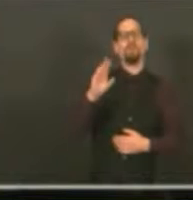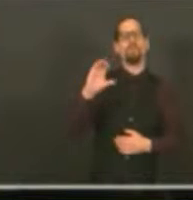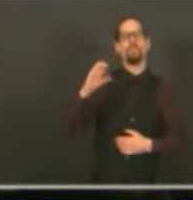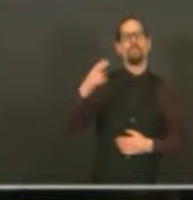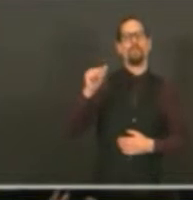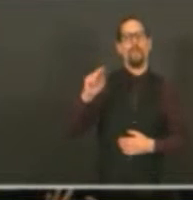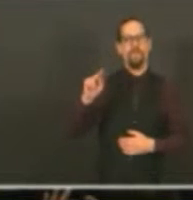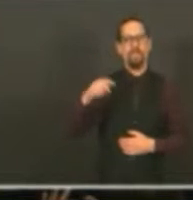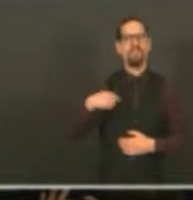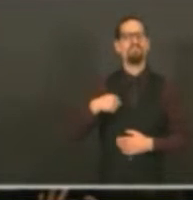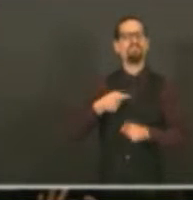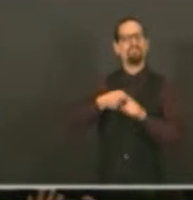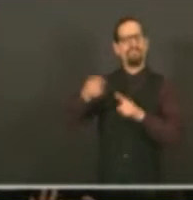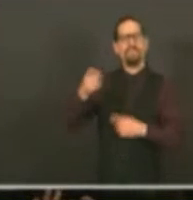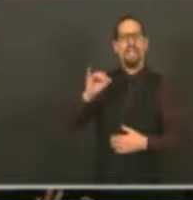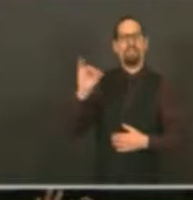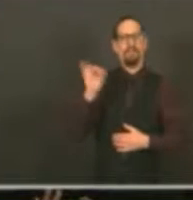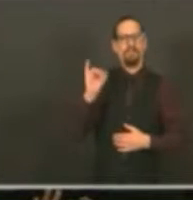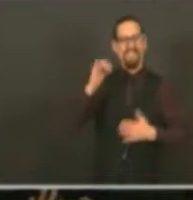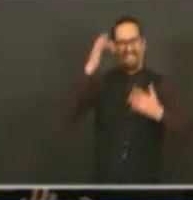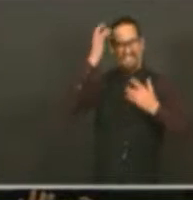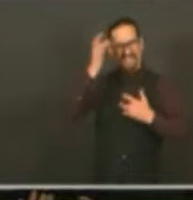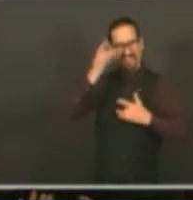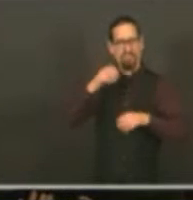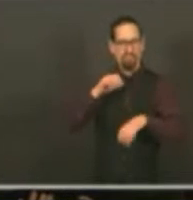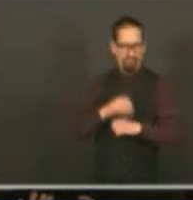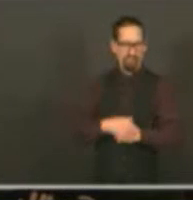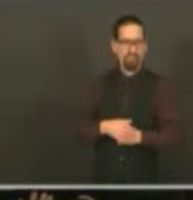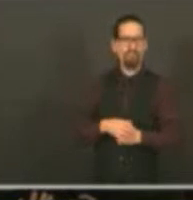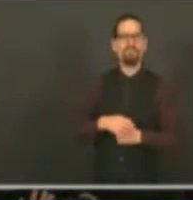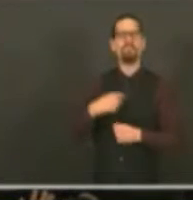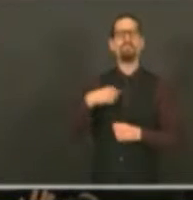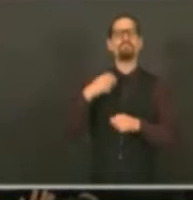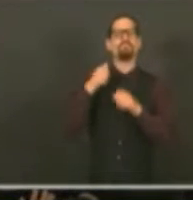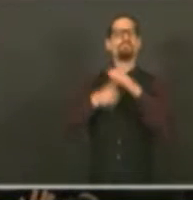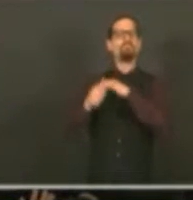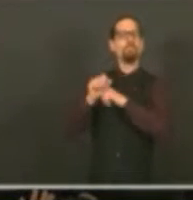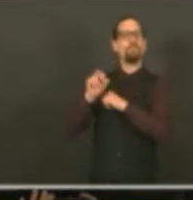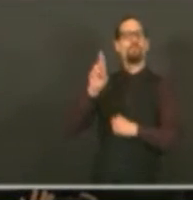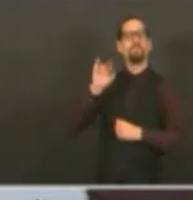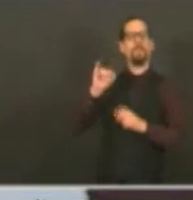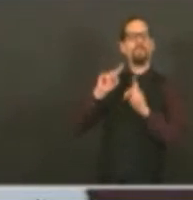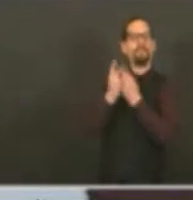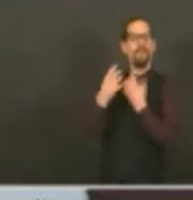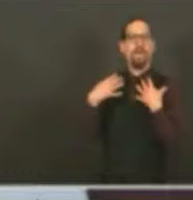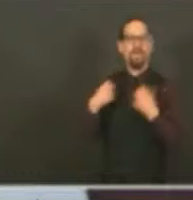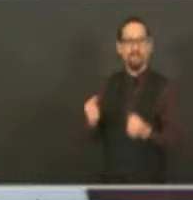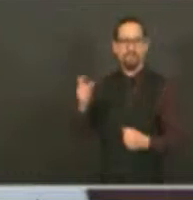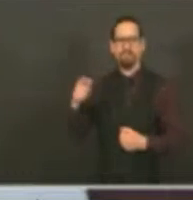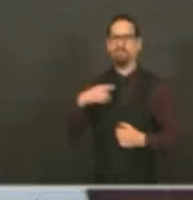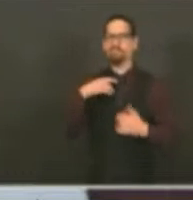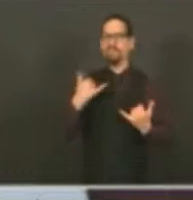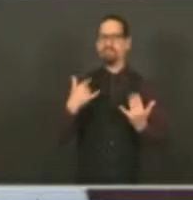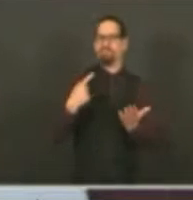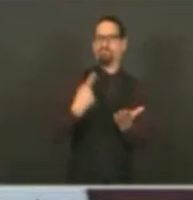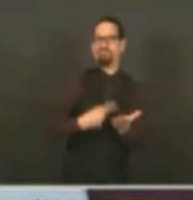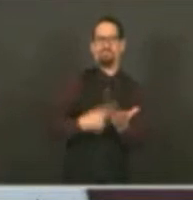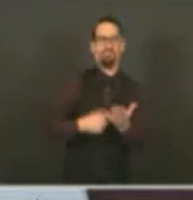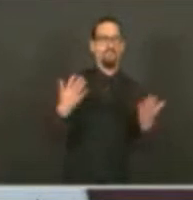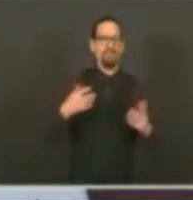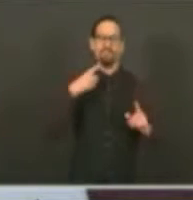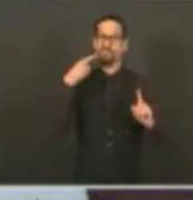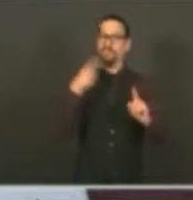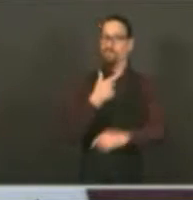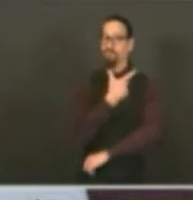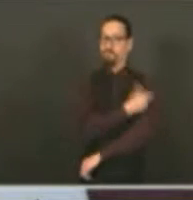am absolutely thrilled to be here today to talk about the COVID vaccine. This to me is really the light at the end of the tunnel. This is